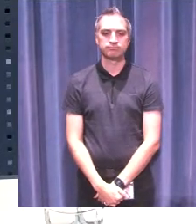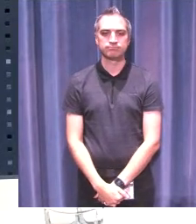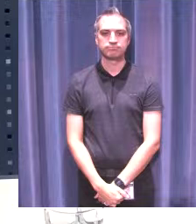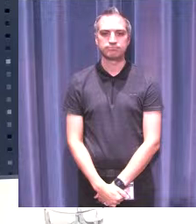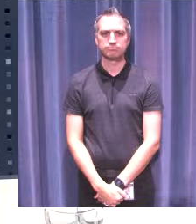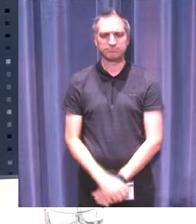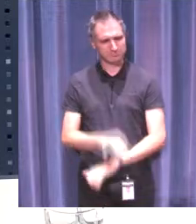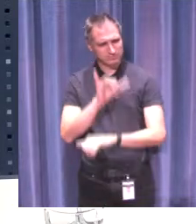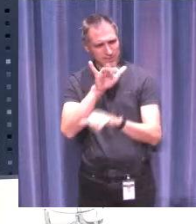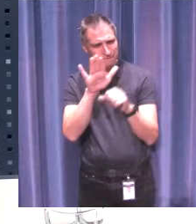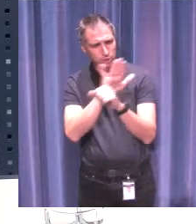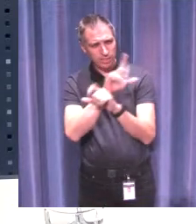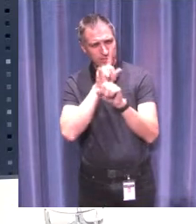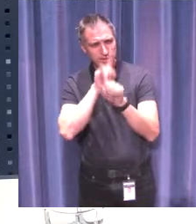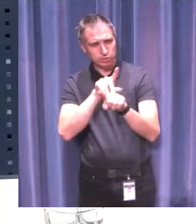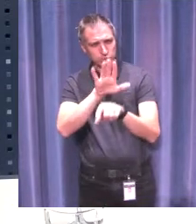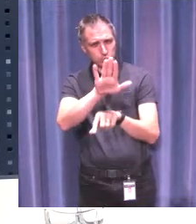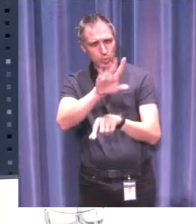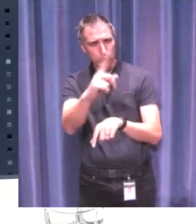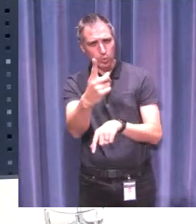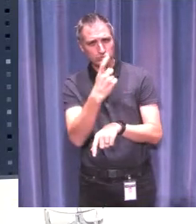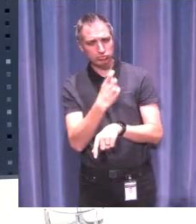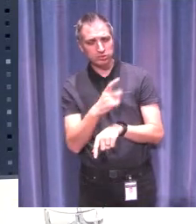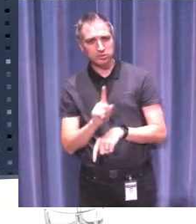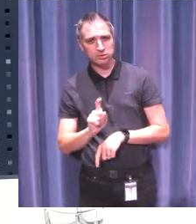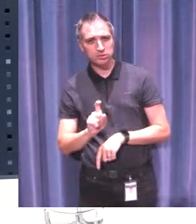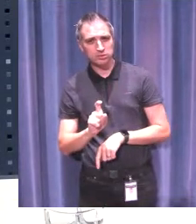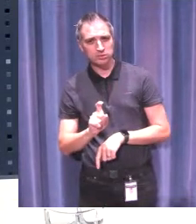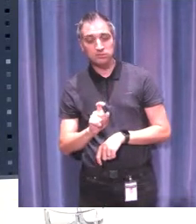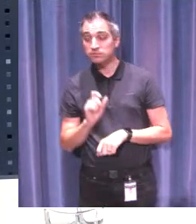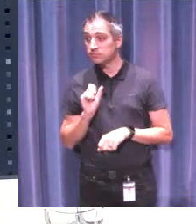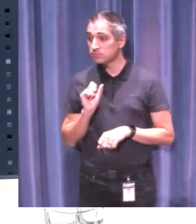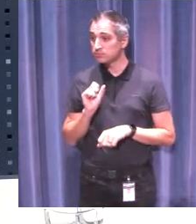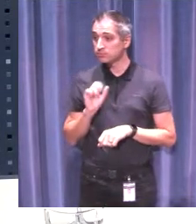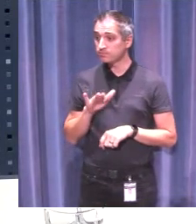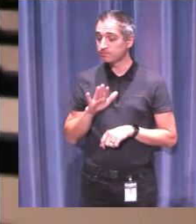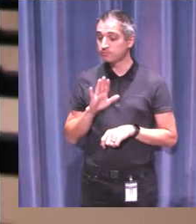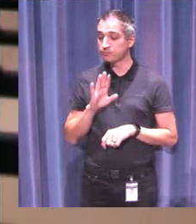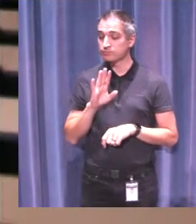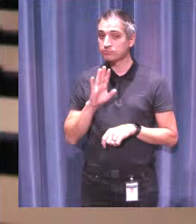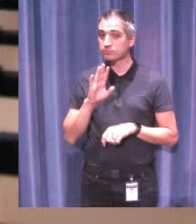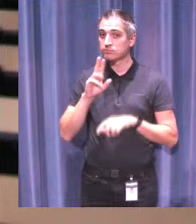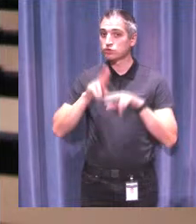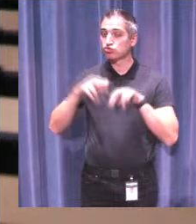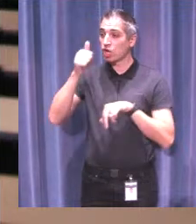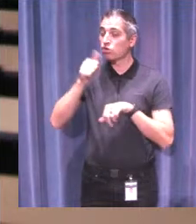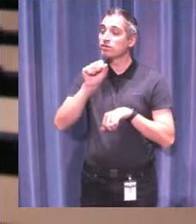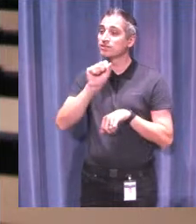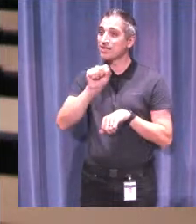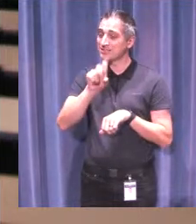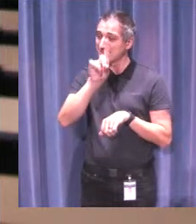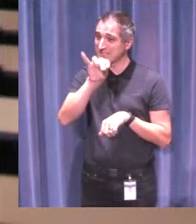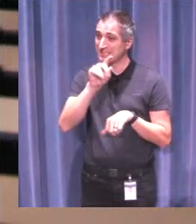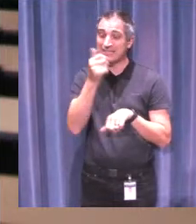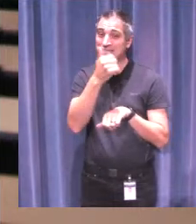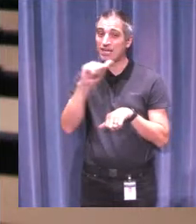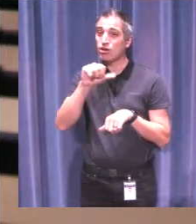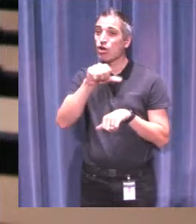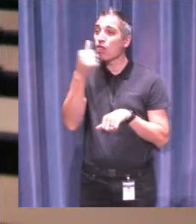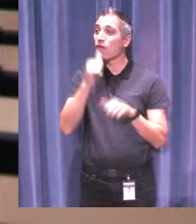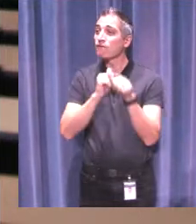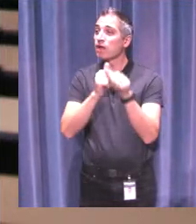Did that fully answer your question? Do any of the other trustees have a follow-up with the first two questions?